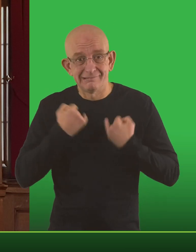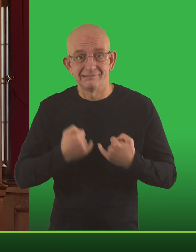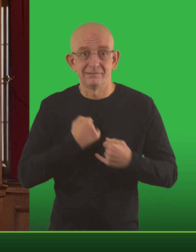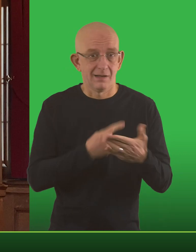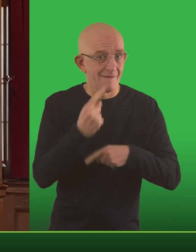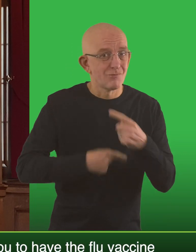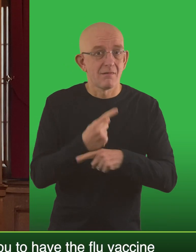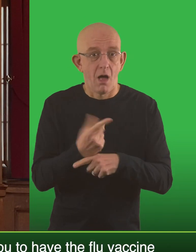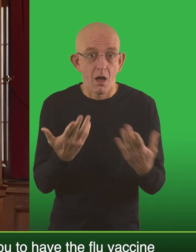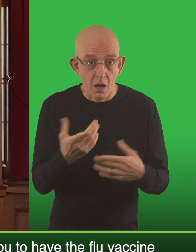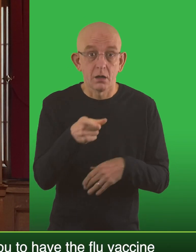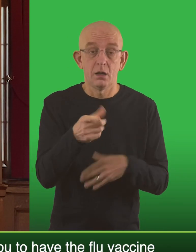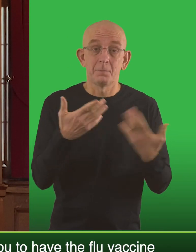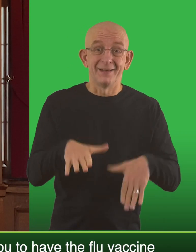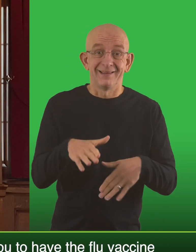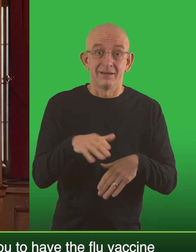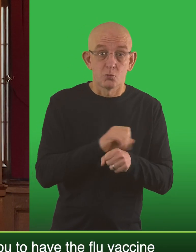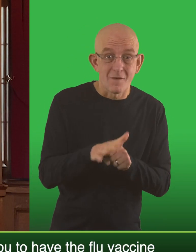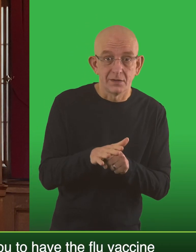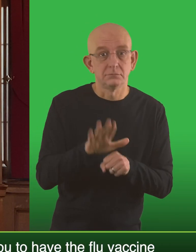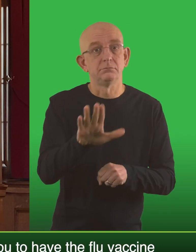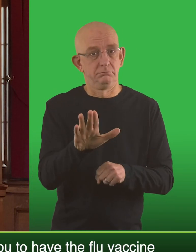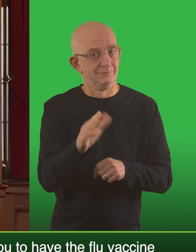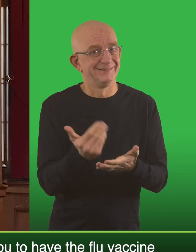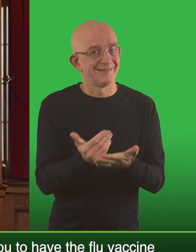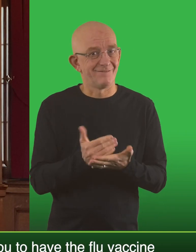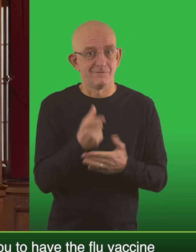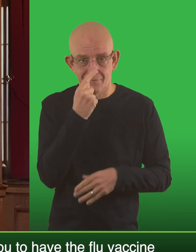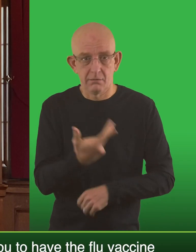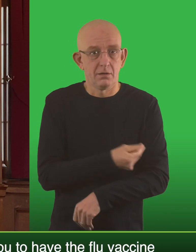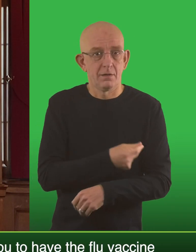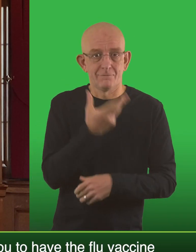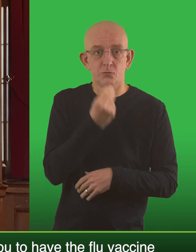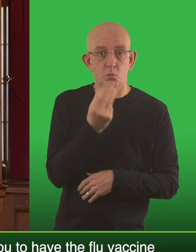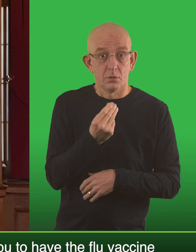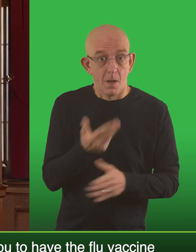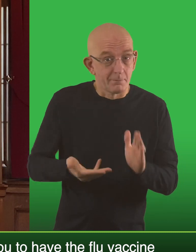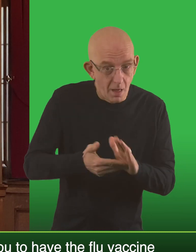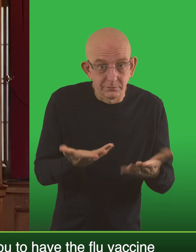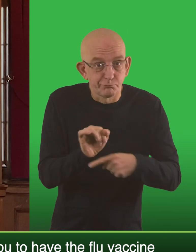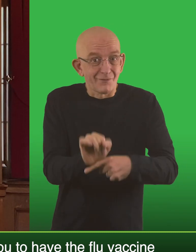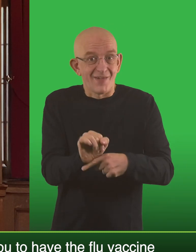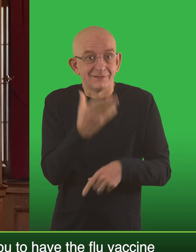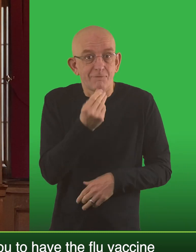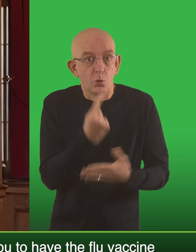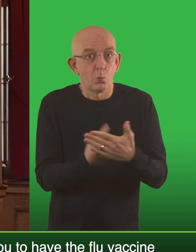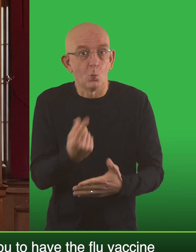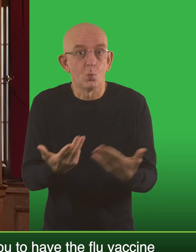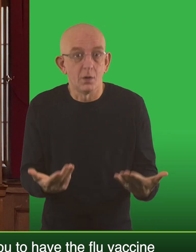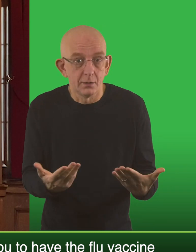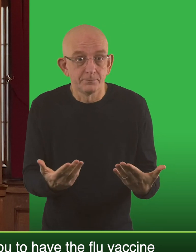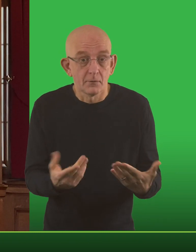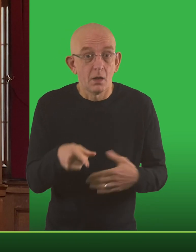year. If you've had COVID-19, it's safe for you to have the flu vaccine, and obviously it helps